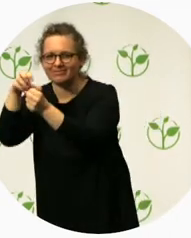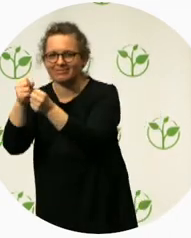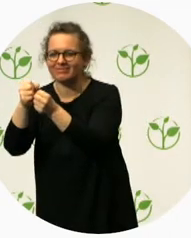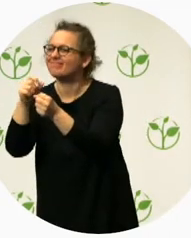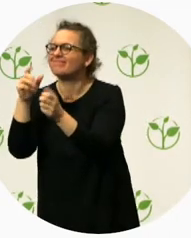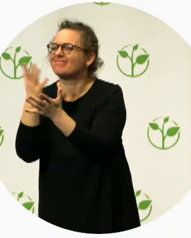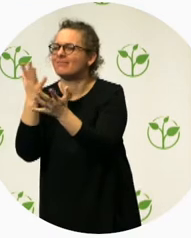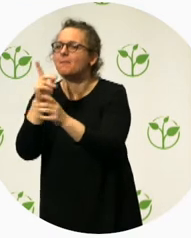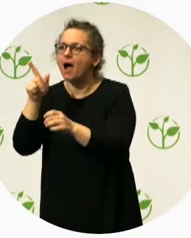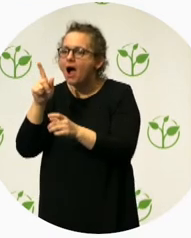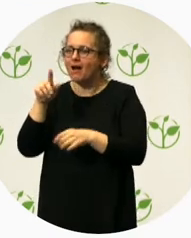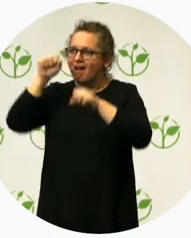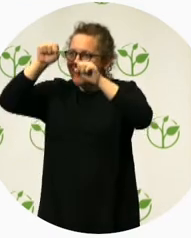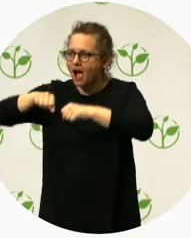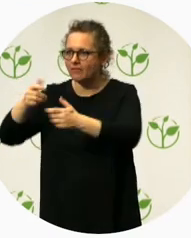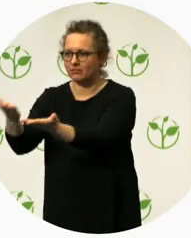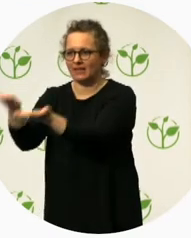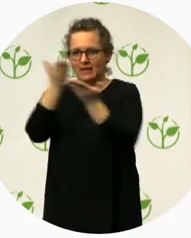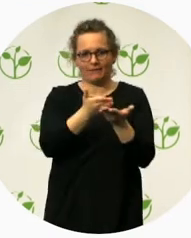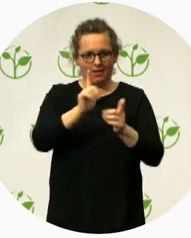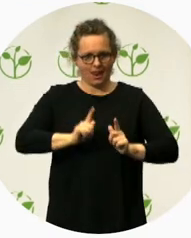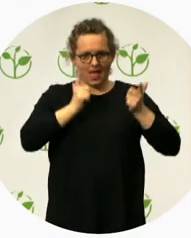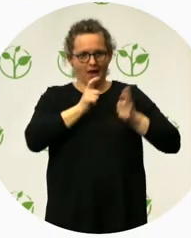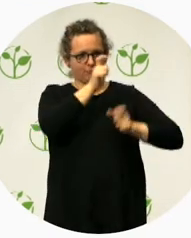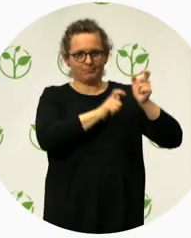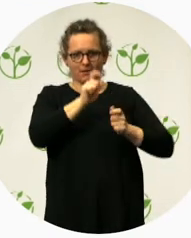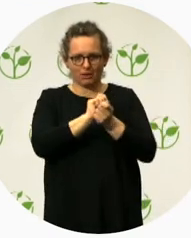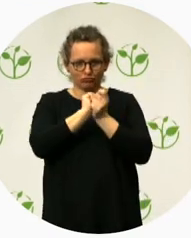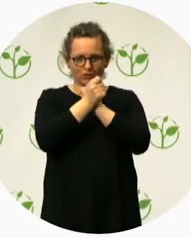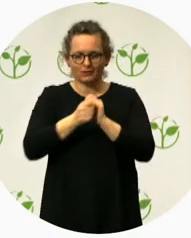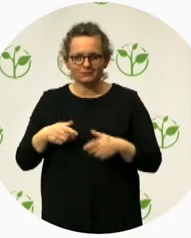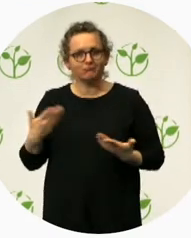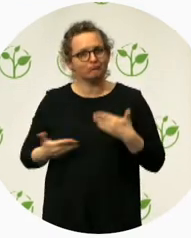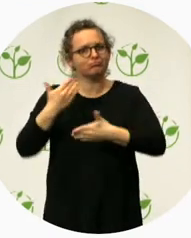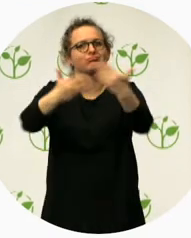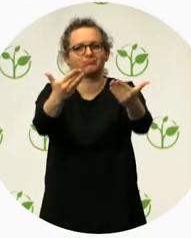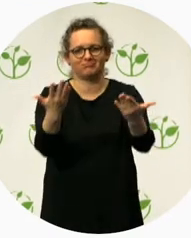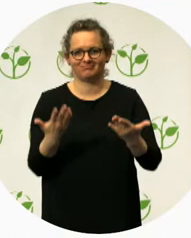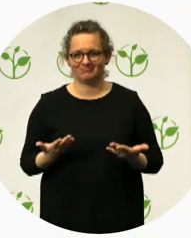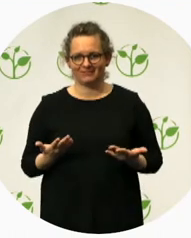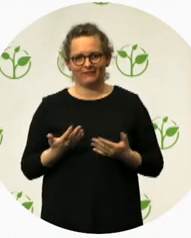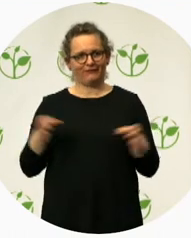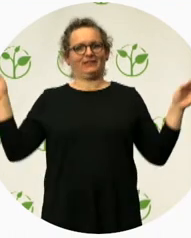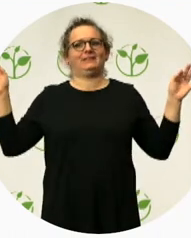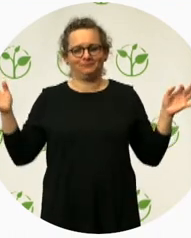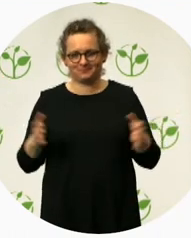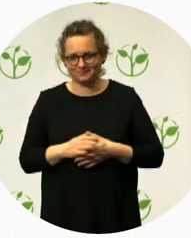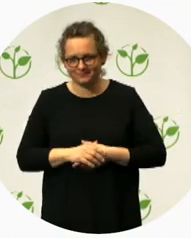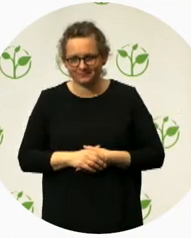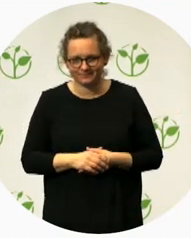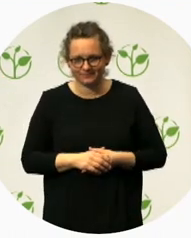Thank you, David. Christopher, you want to? Yes, I actually would just like to give an example, because I get really excited, actually, when we talk about AI and machine learning.